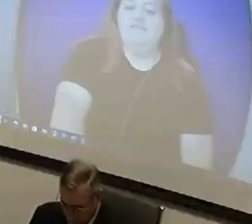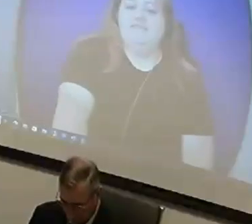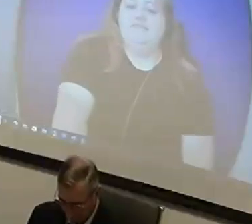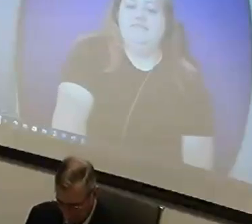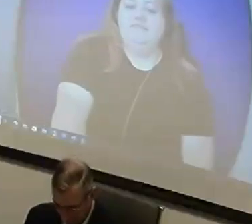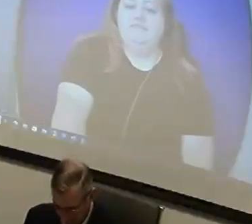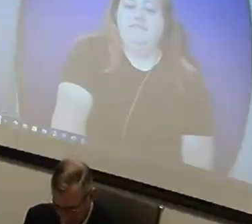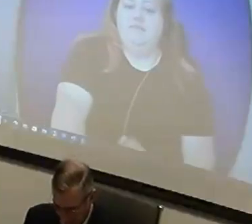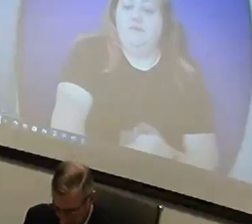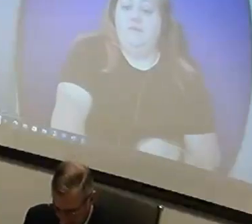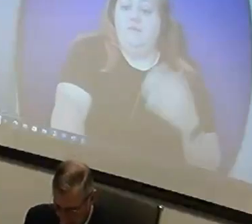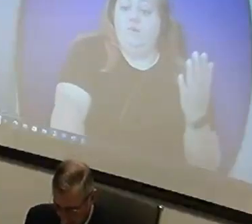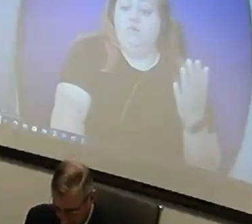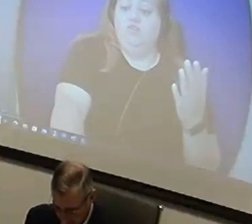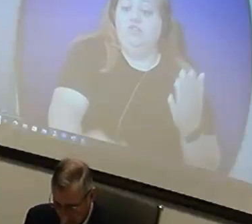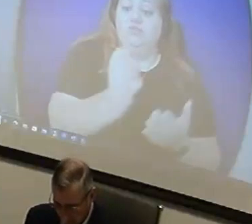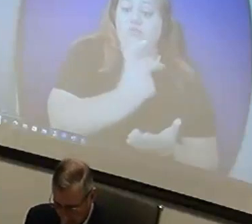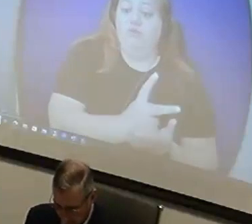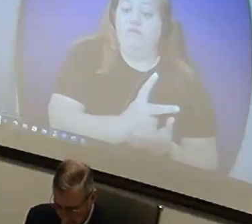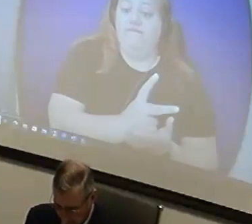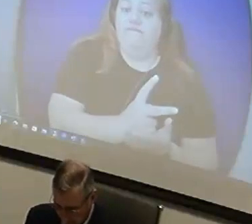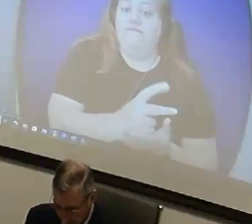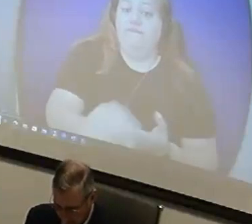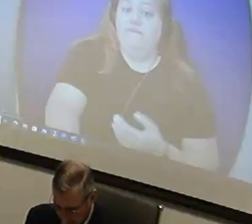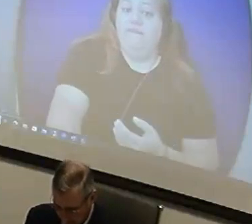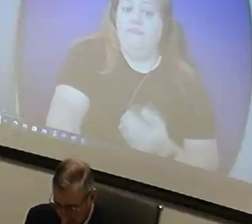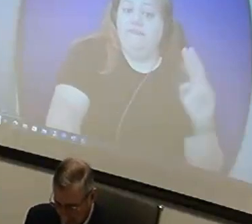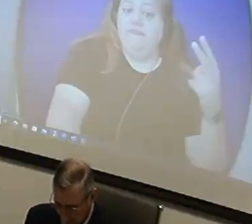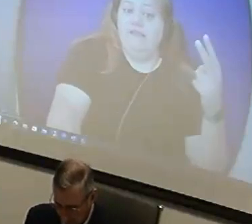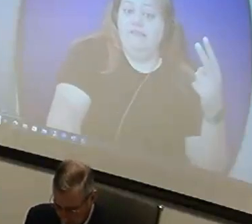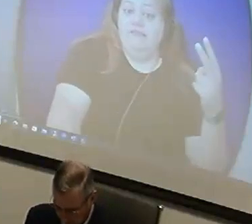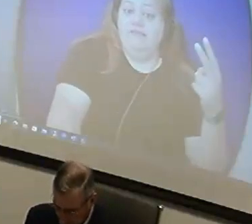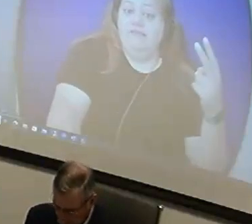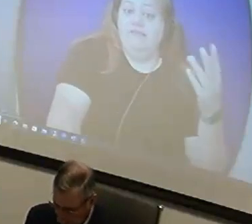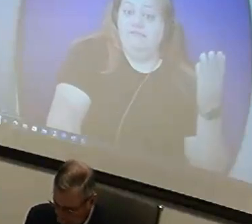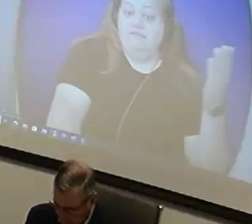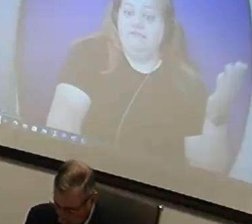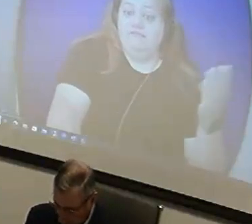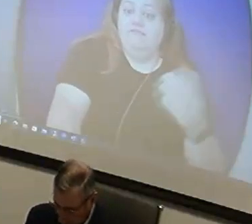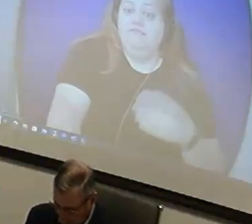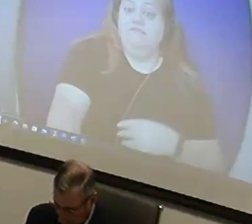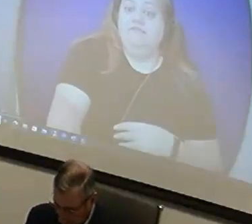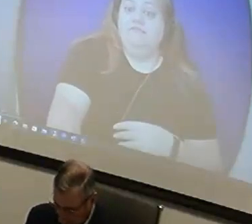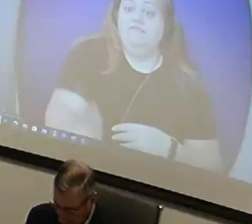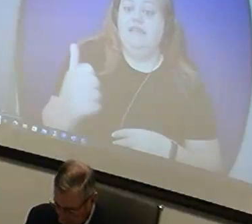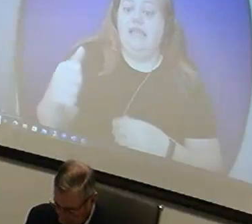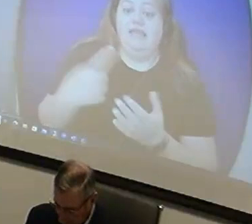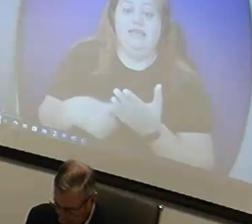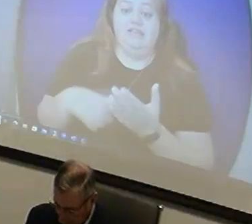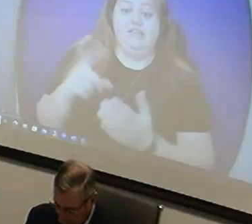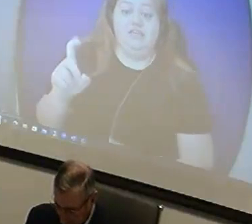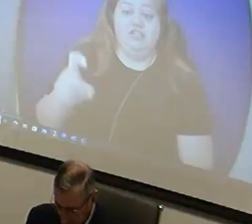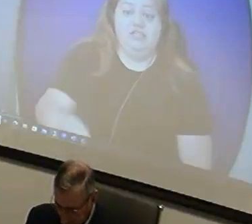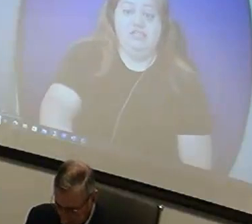motion? Motion to approve. Thank you. Is there a second? Second. Moved in second. Any discussion?